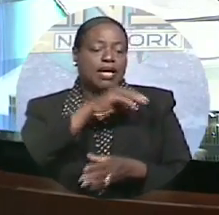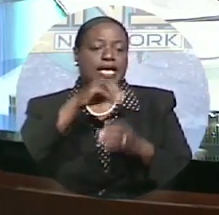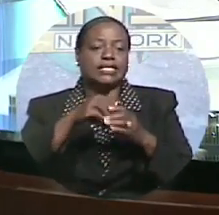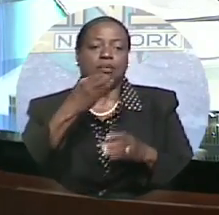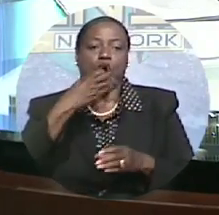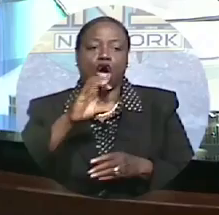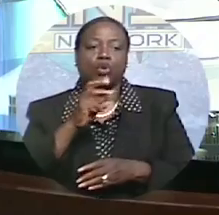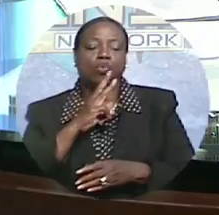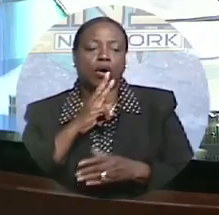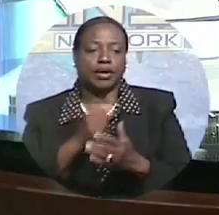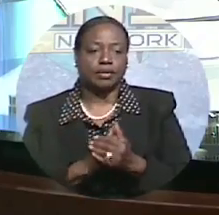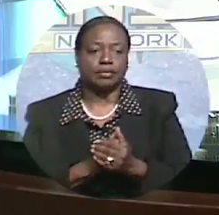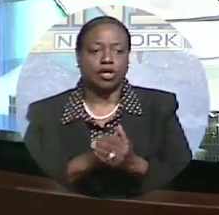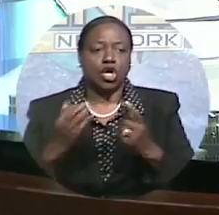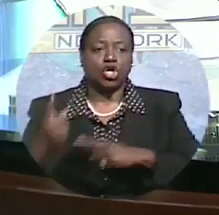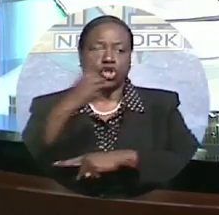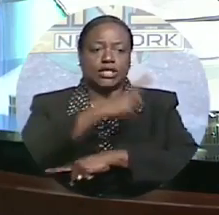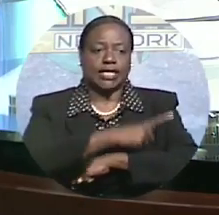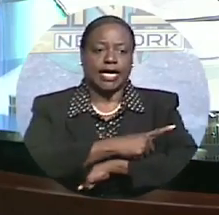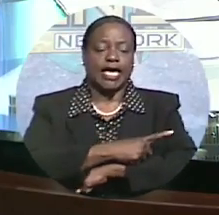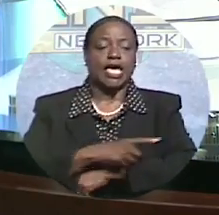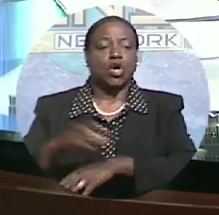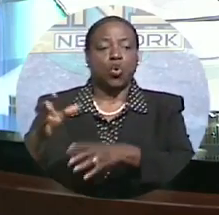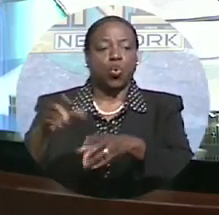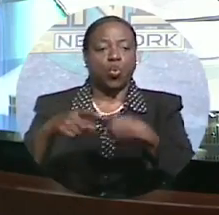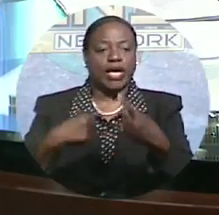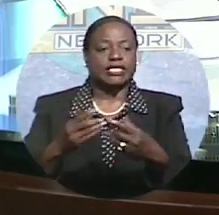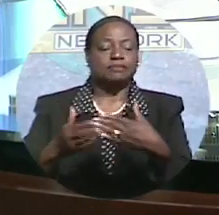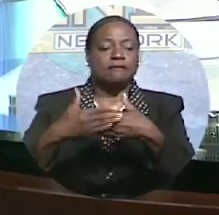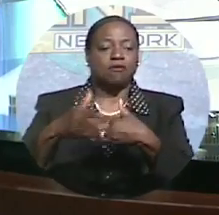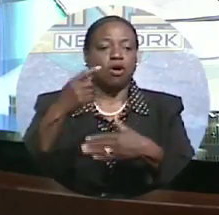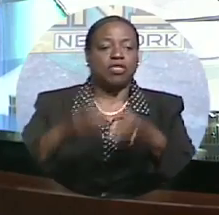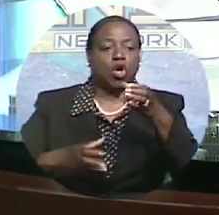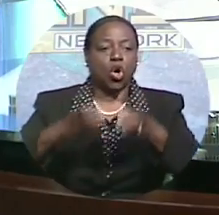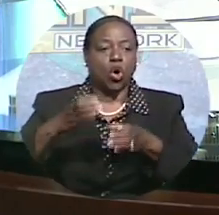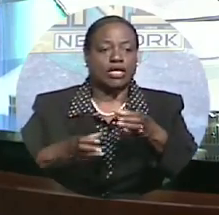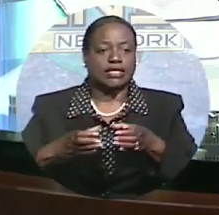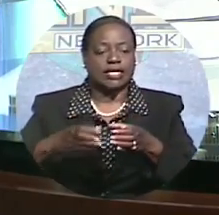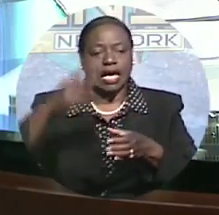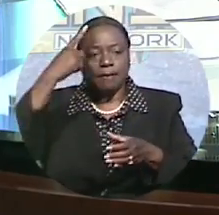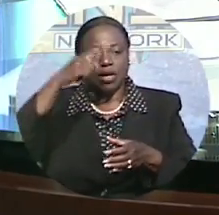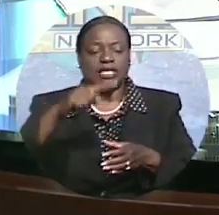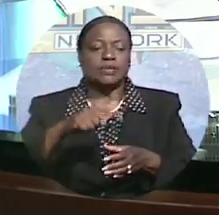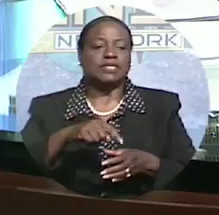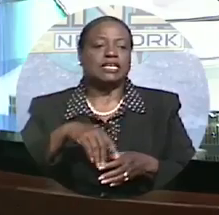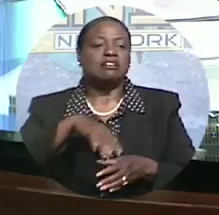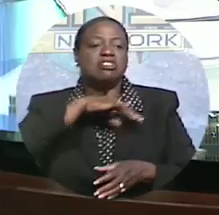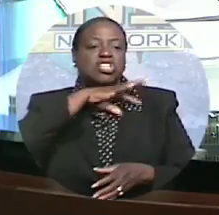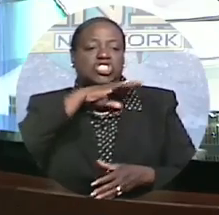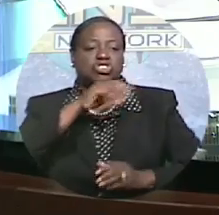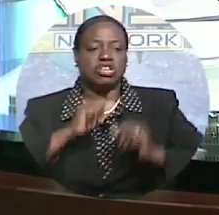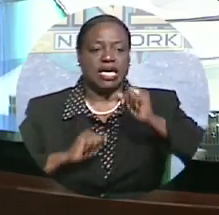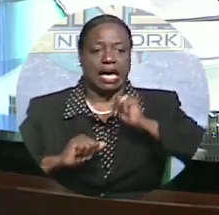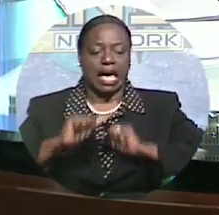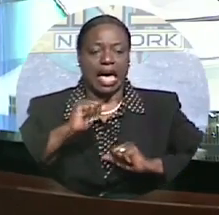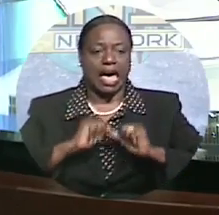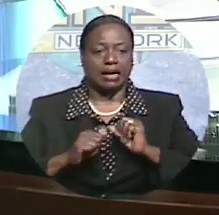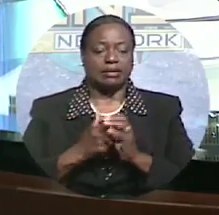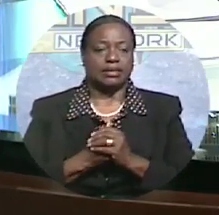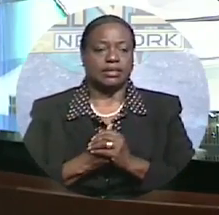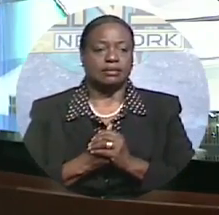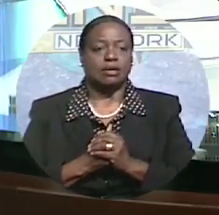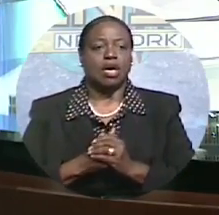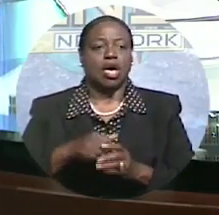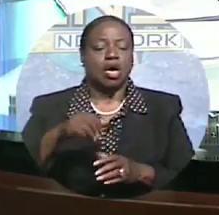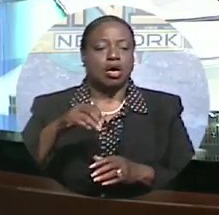hot water. Well, today he was hauled before the courts, accused of committing a grossly indecent act. Our Carissa Robinson has the